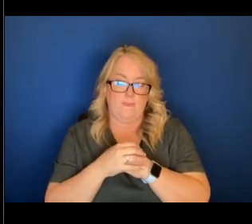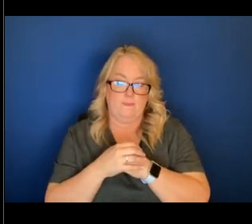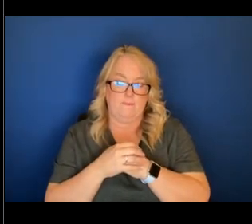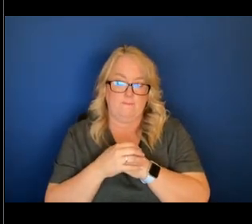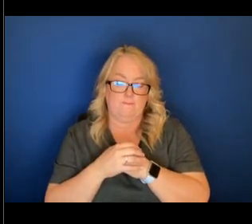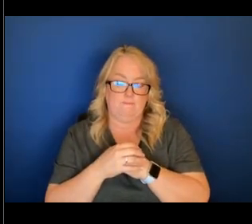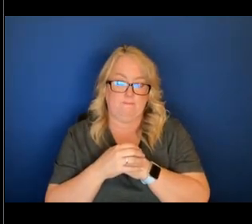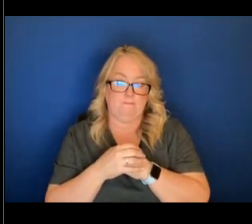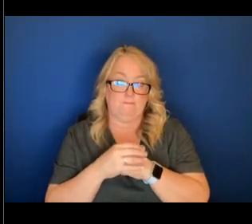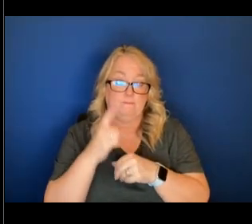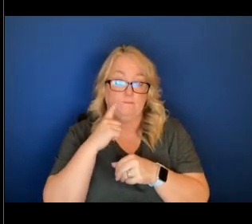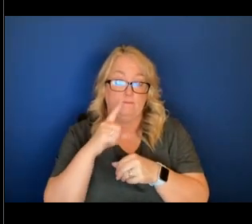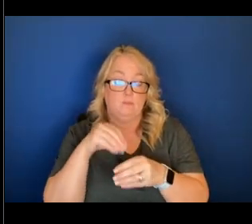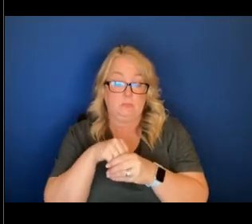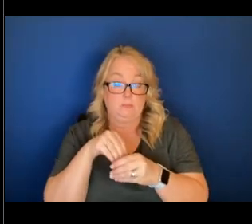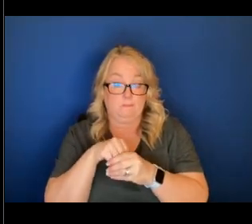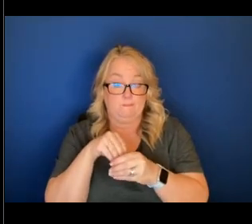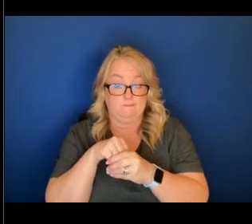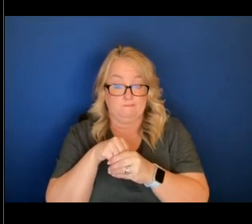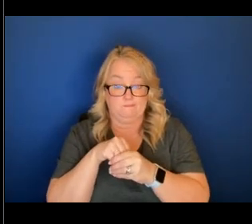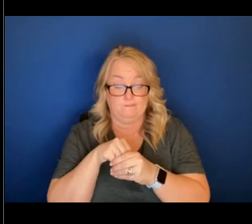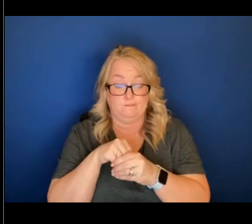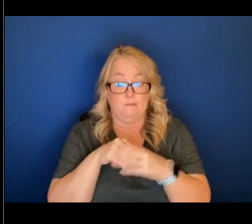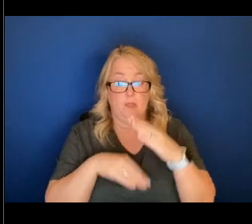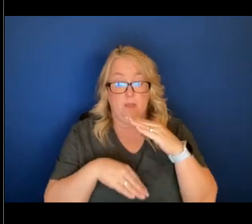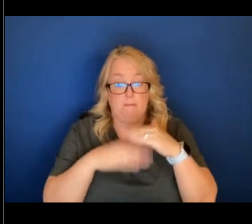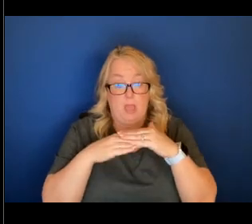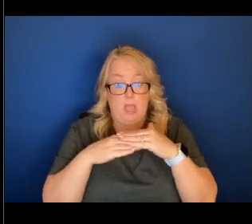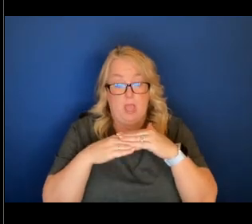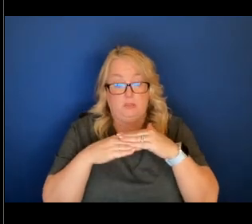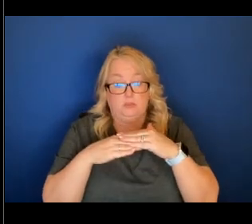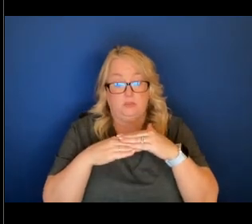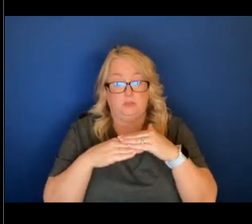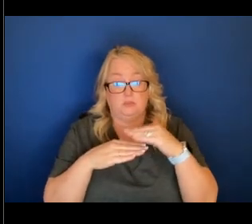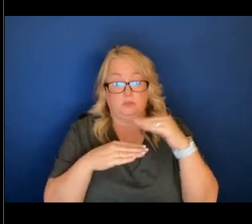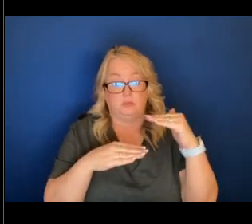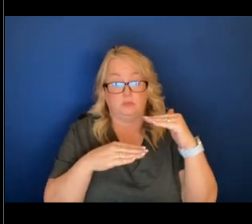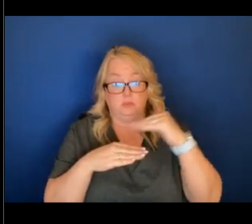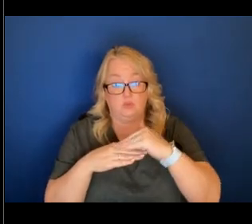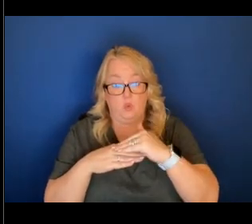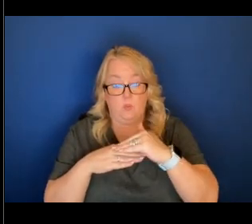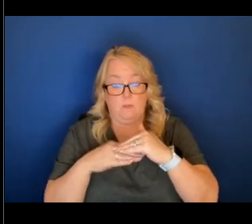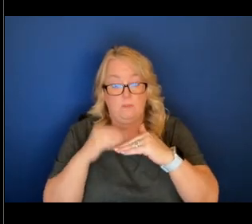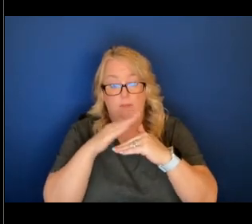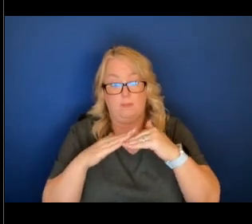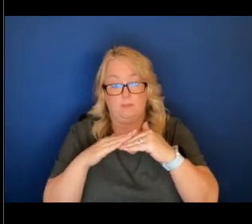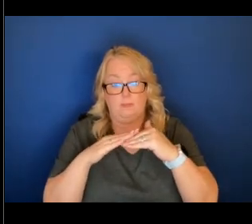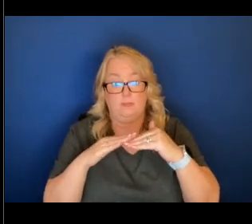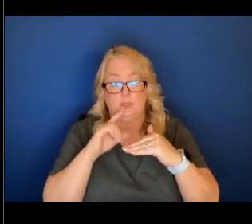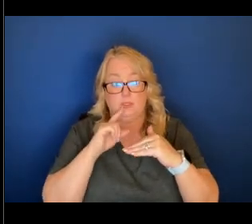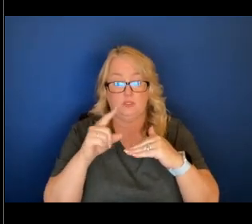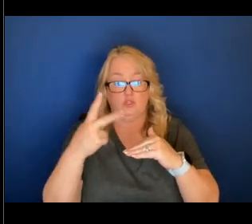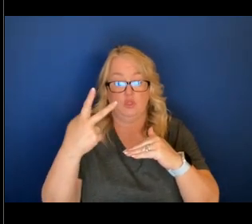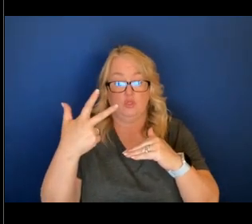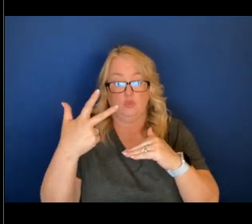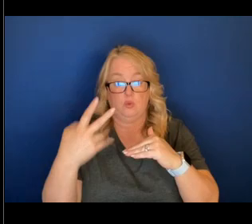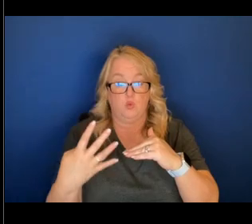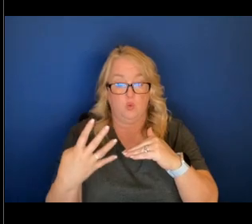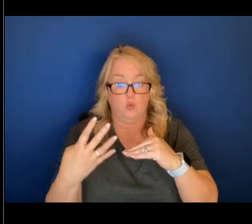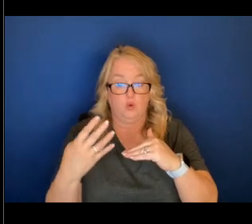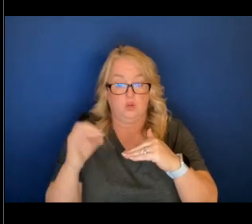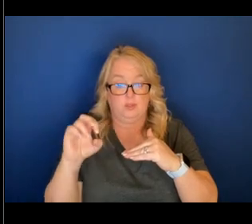On the interior side, the maximum allowed height of the threshold is 3/4 of an